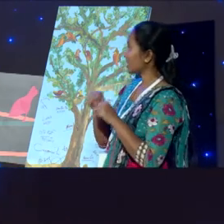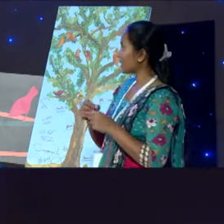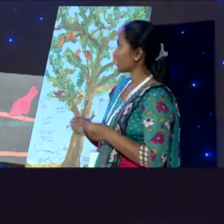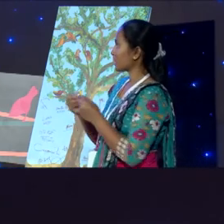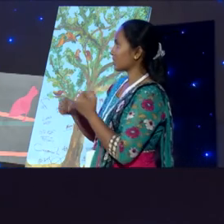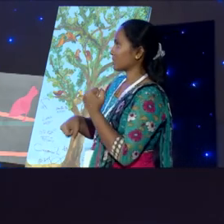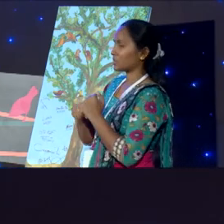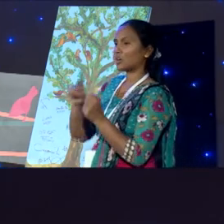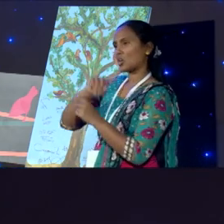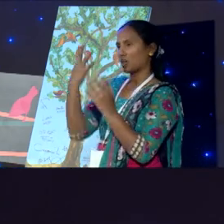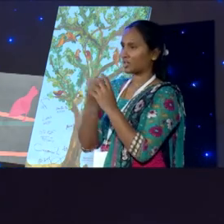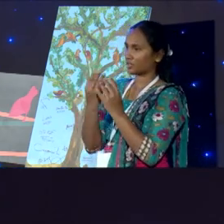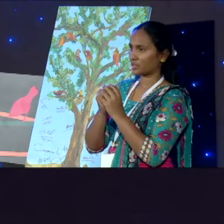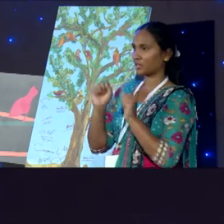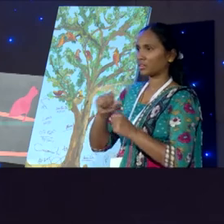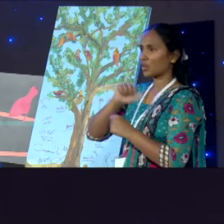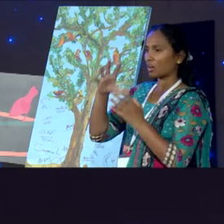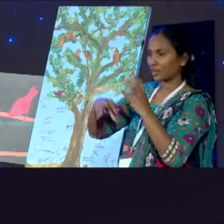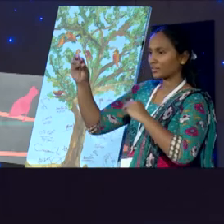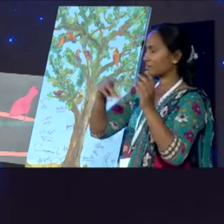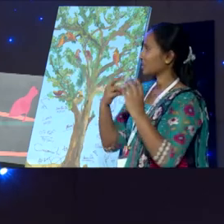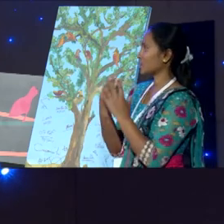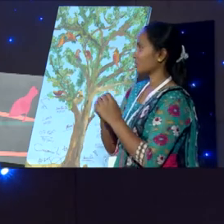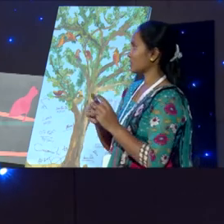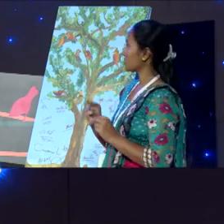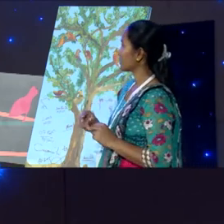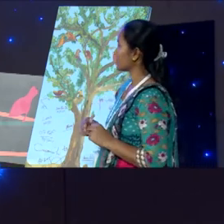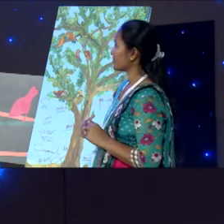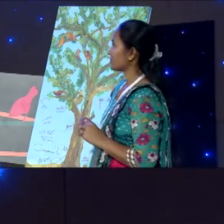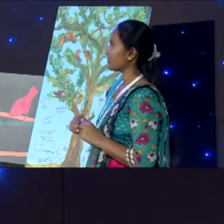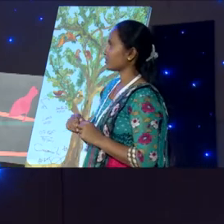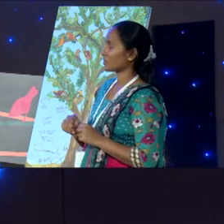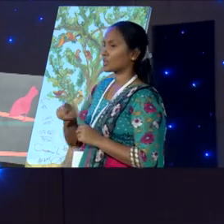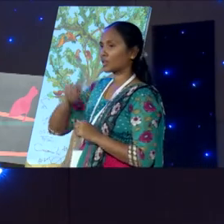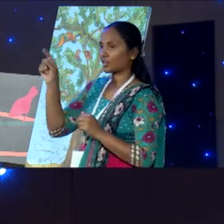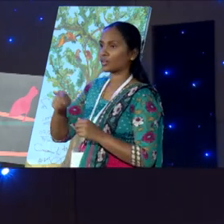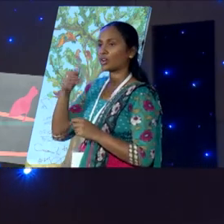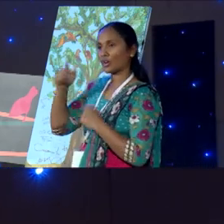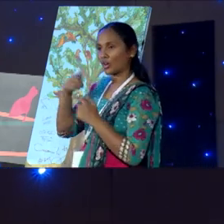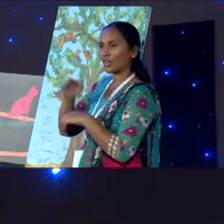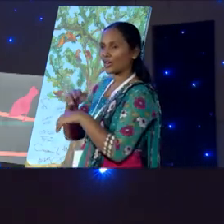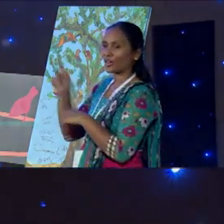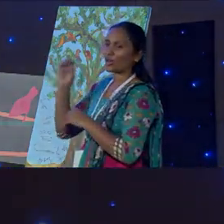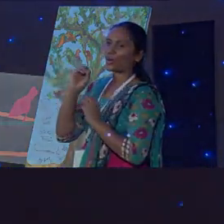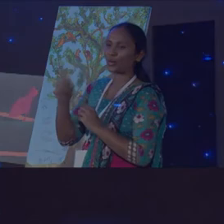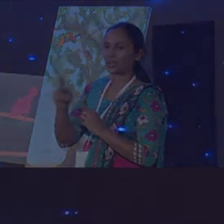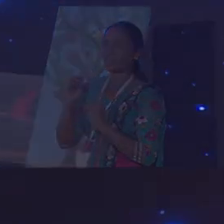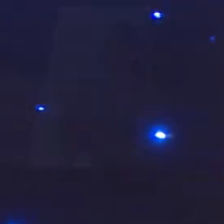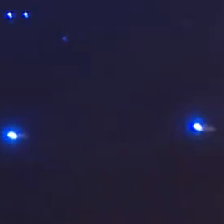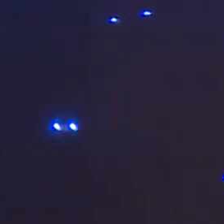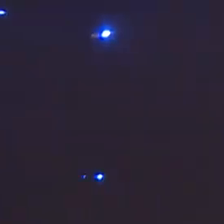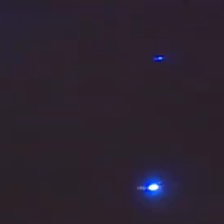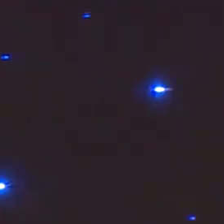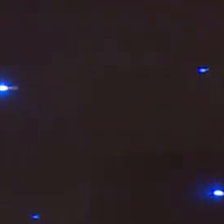team. Nobody's excluded. And that's the message I want to drive. So take that first step. You will always be okay. Thank you. When he was